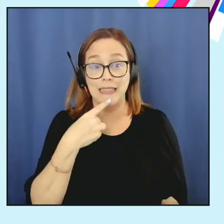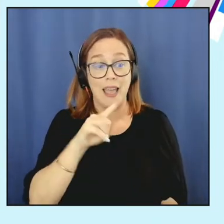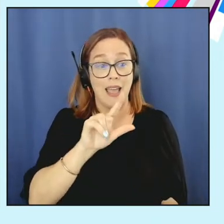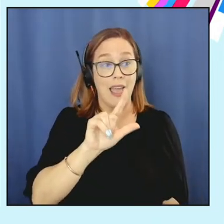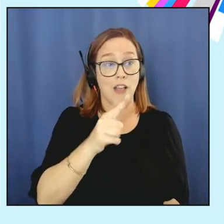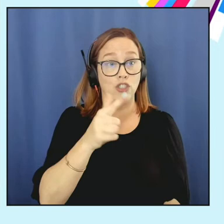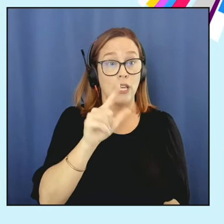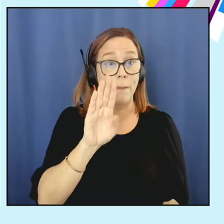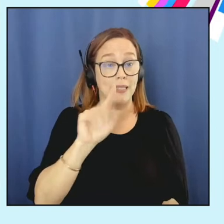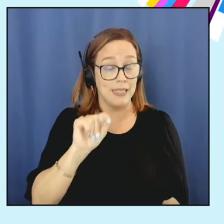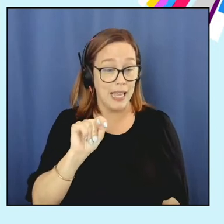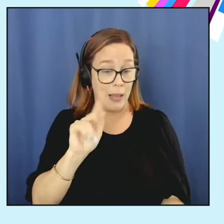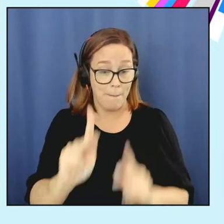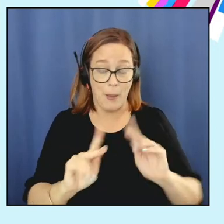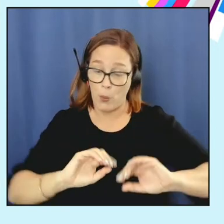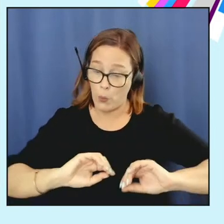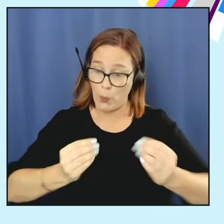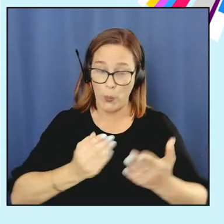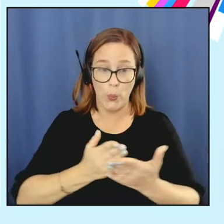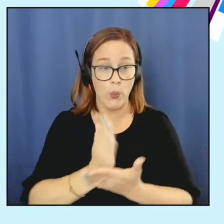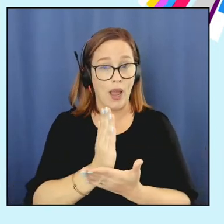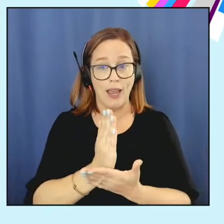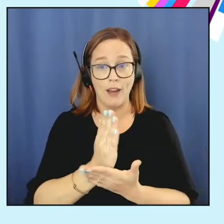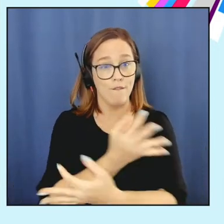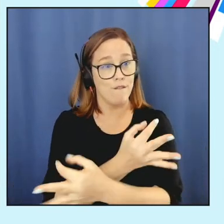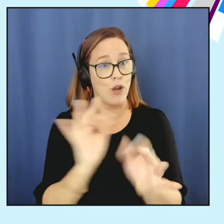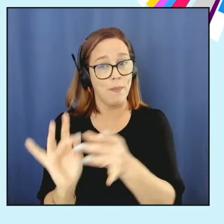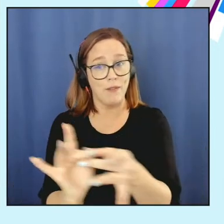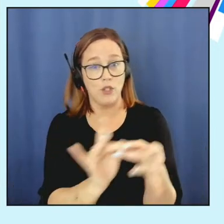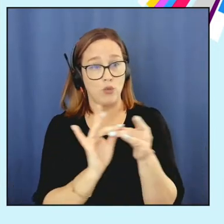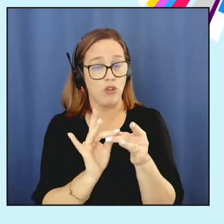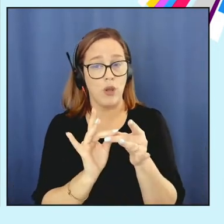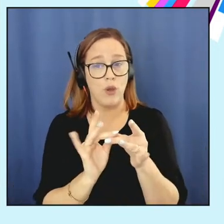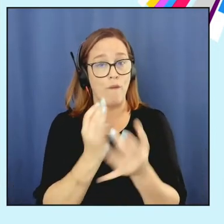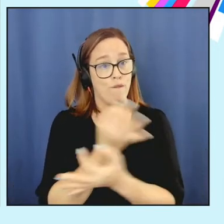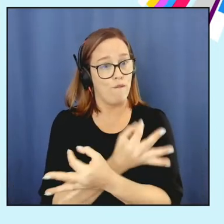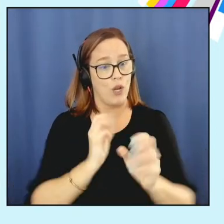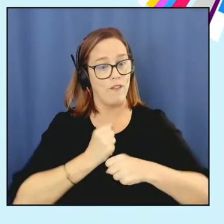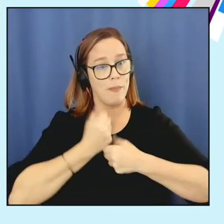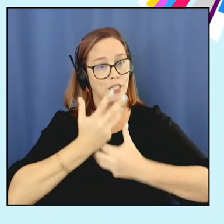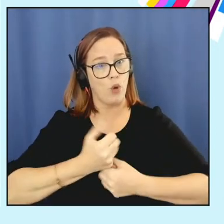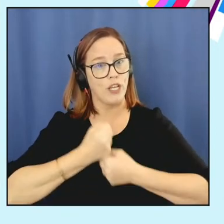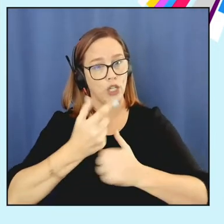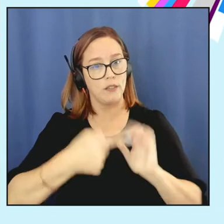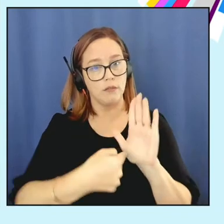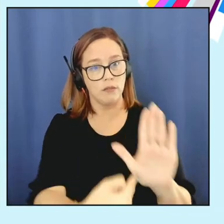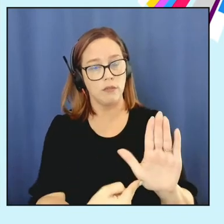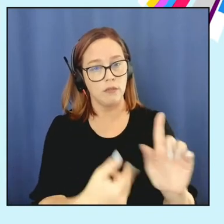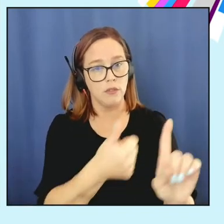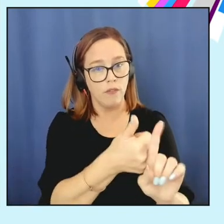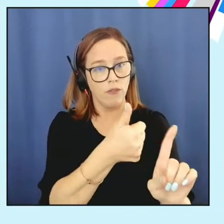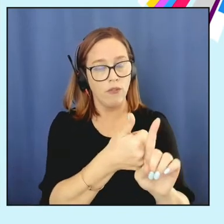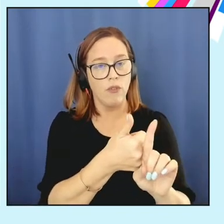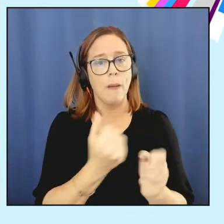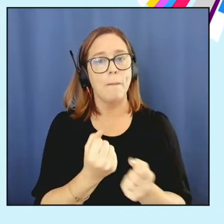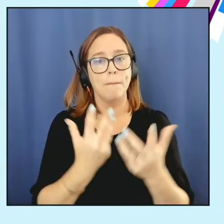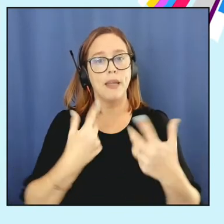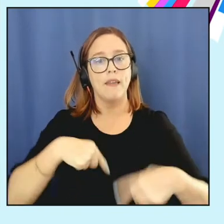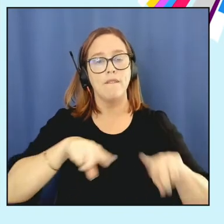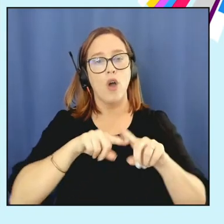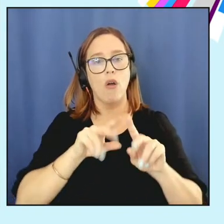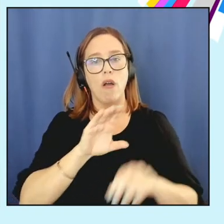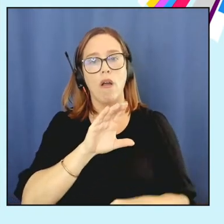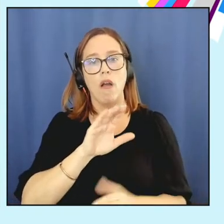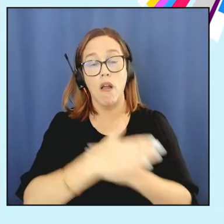have no right to freedom of association or freedom of expression. In many of our countries, violence is